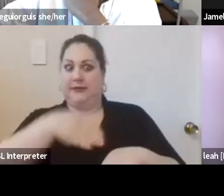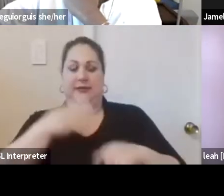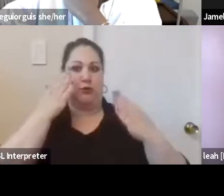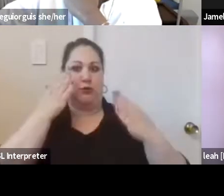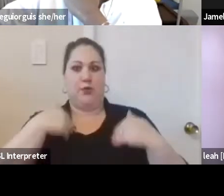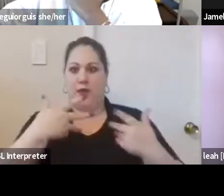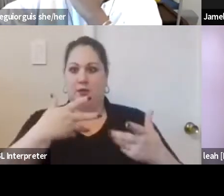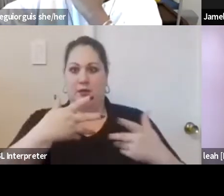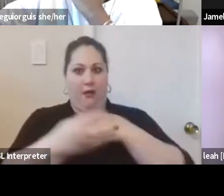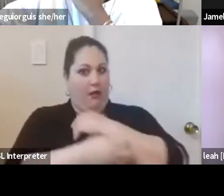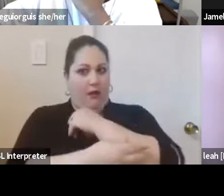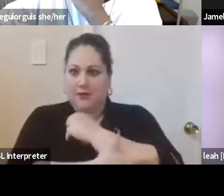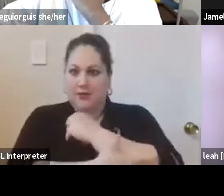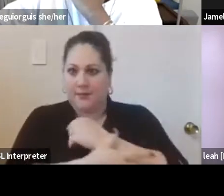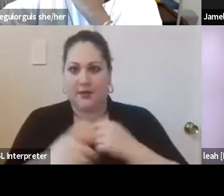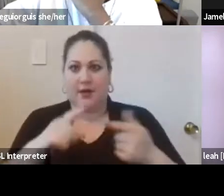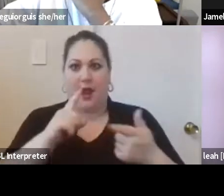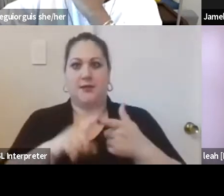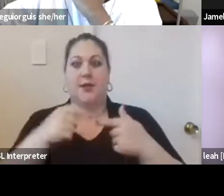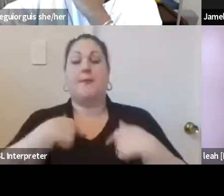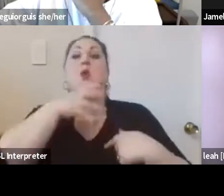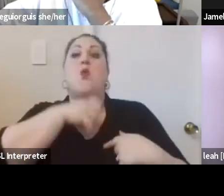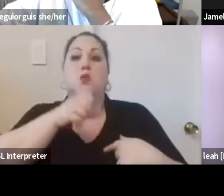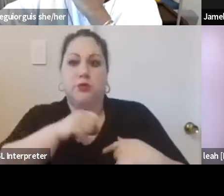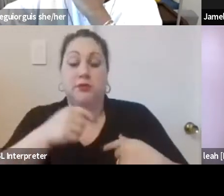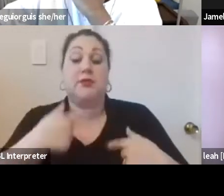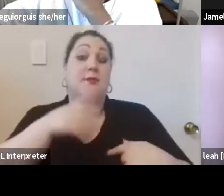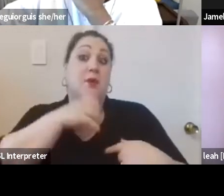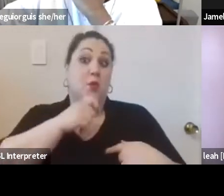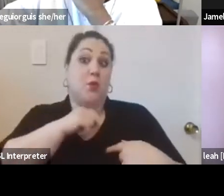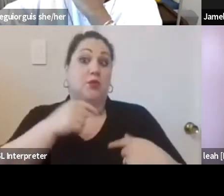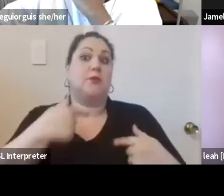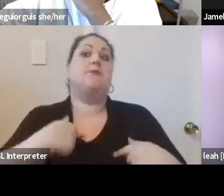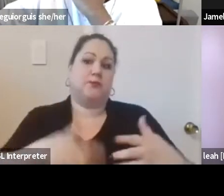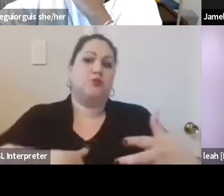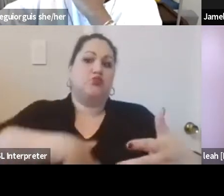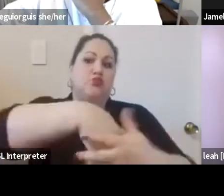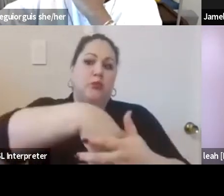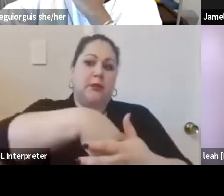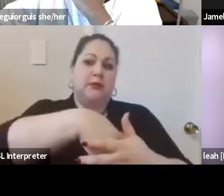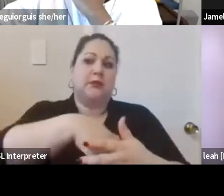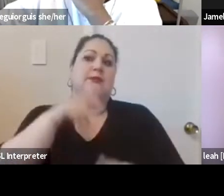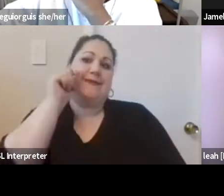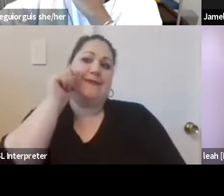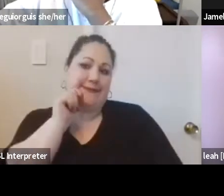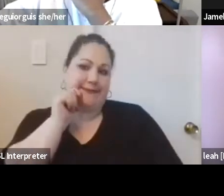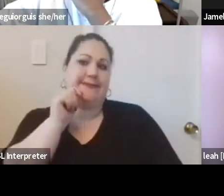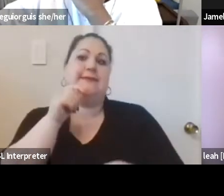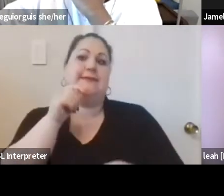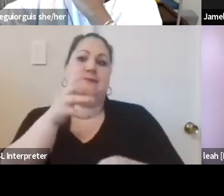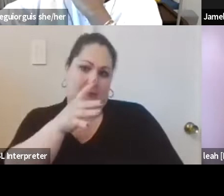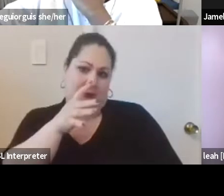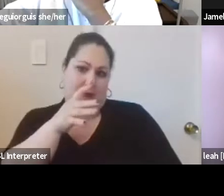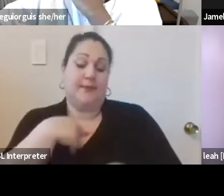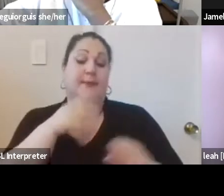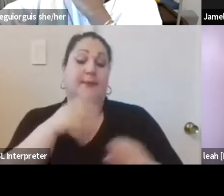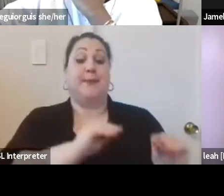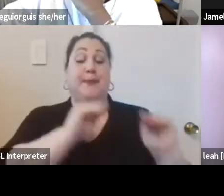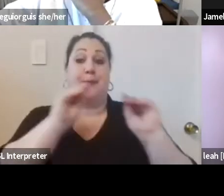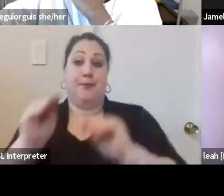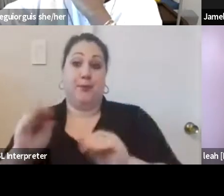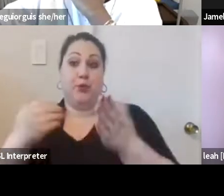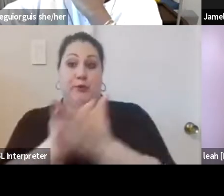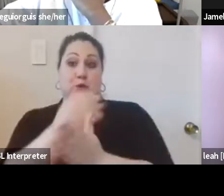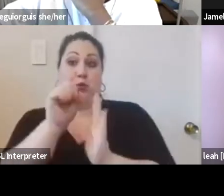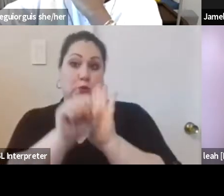As I got older, I ended up getting pregnant and being a teen mom. moving to a new state with my sister,